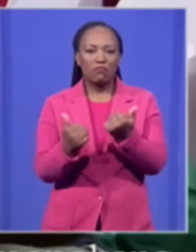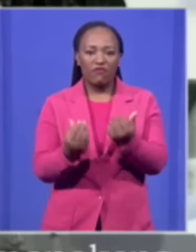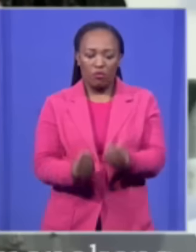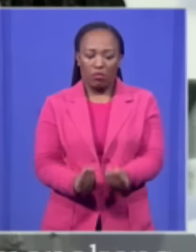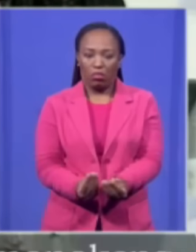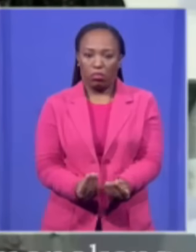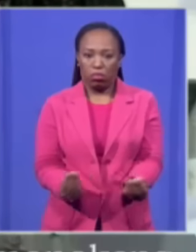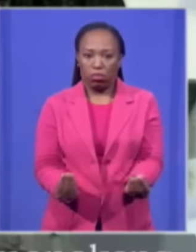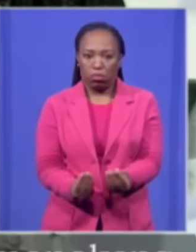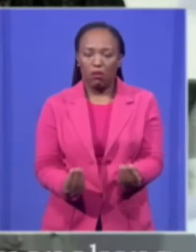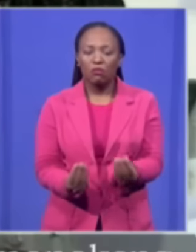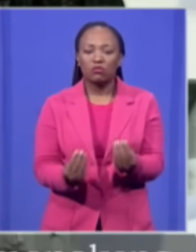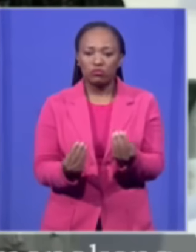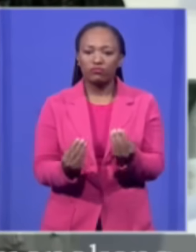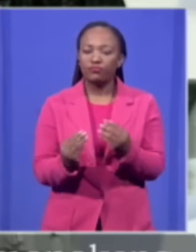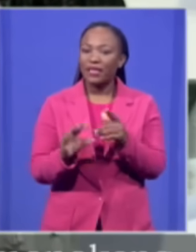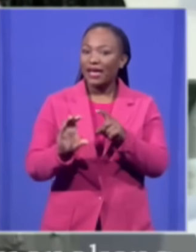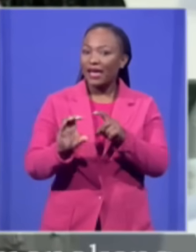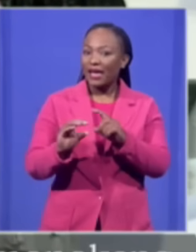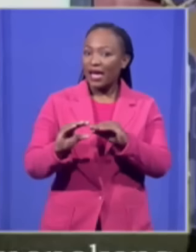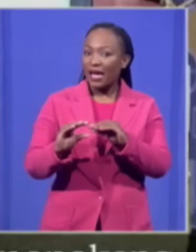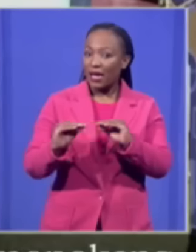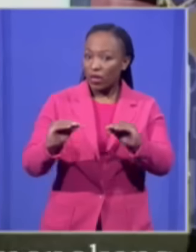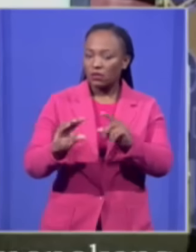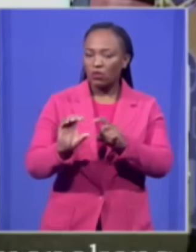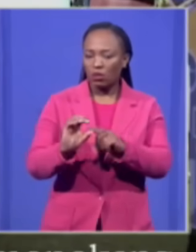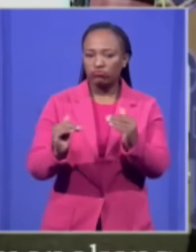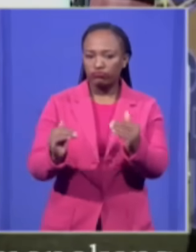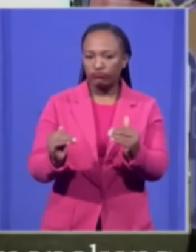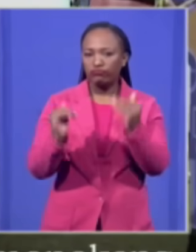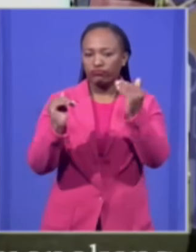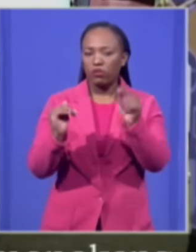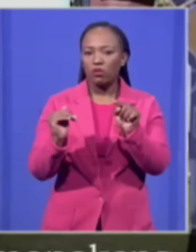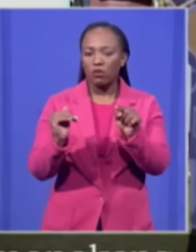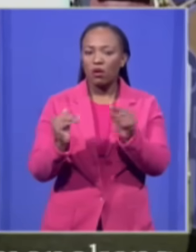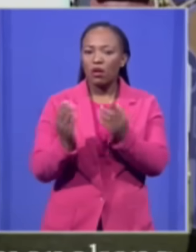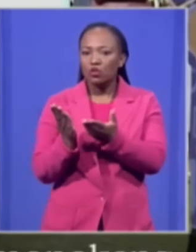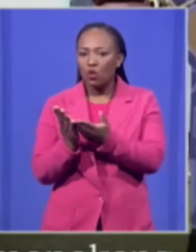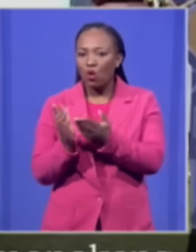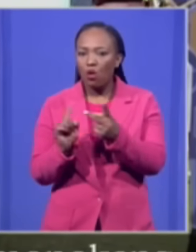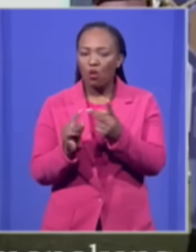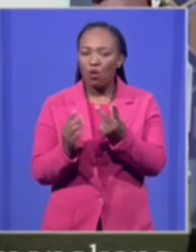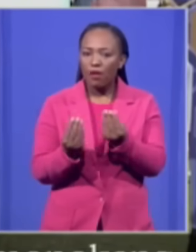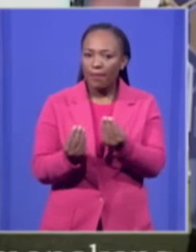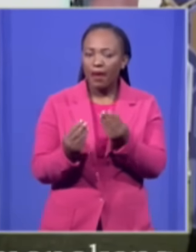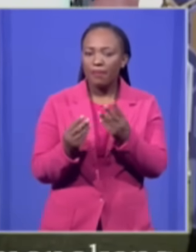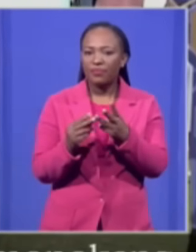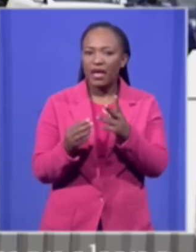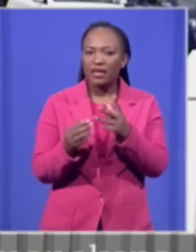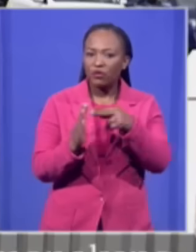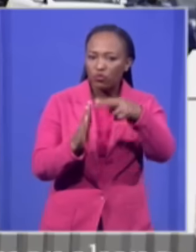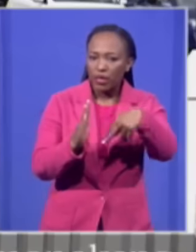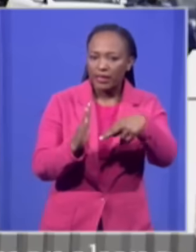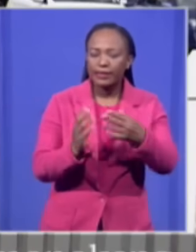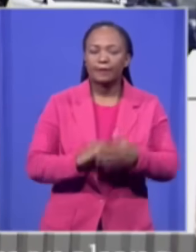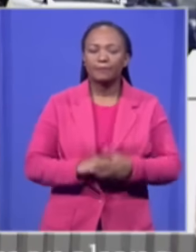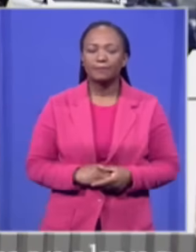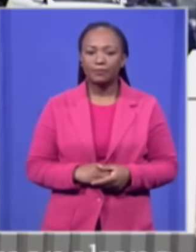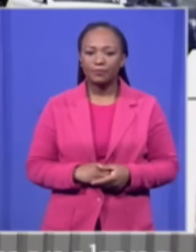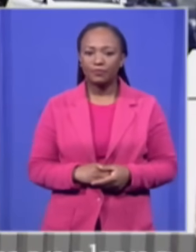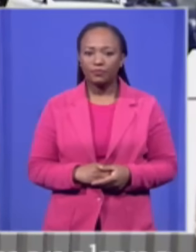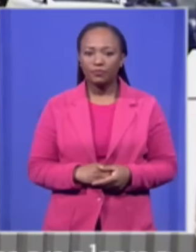banyane. Lefapha le re le tsepamisitse maikutlo tsamaisong ya dikolo dipalong mmoho le ho baleng. So that